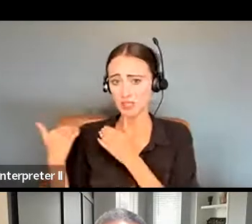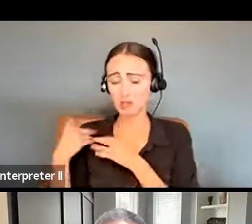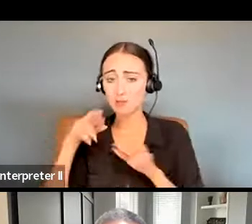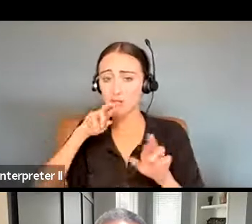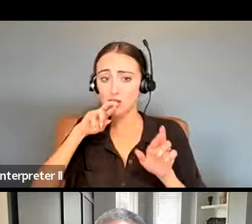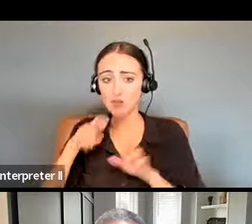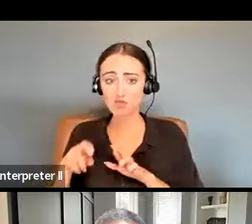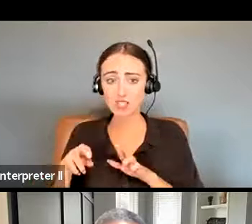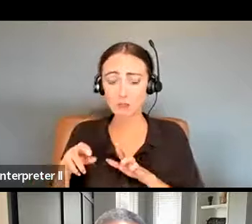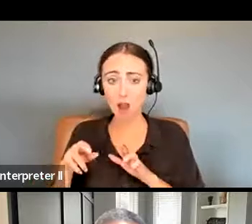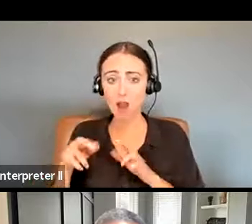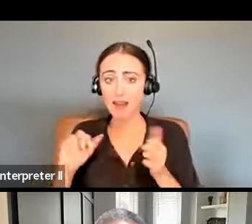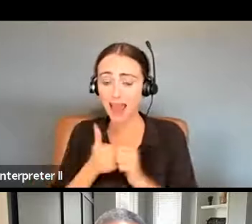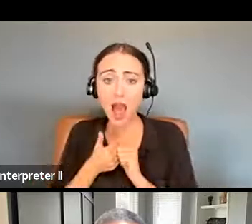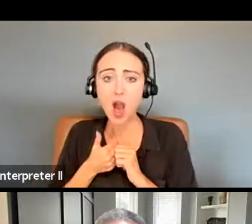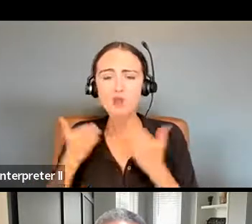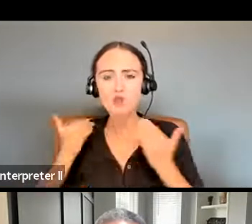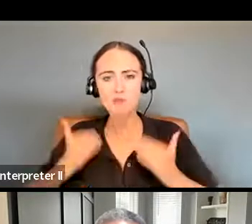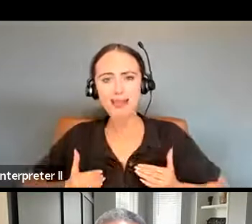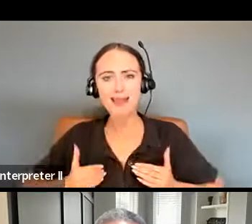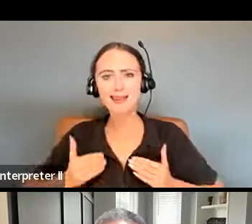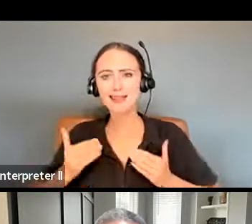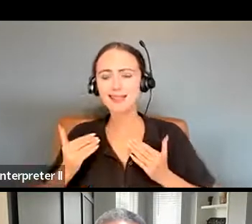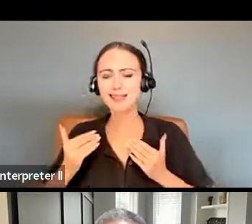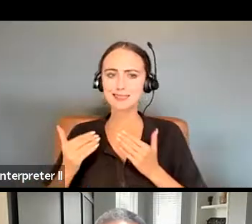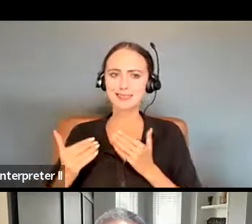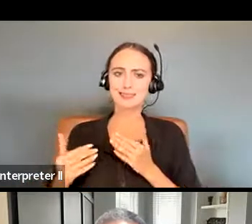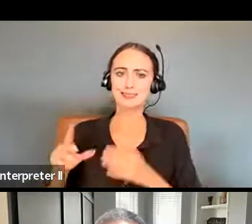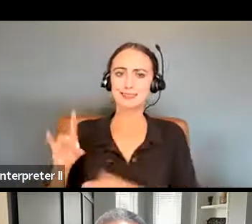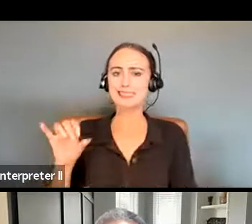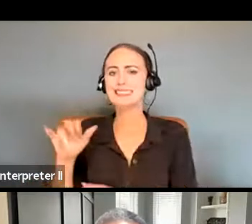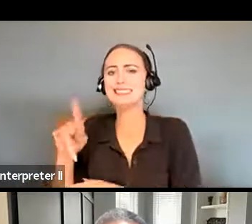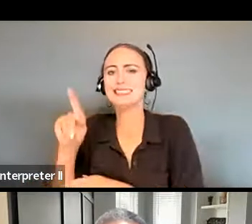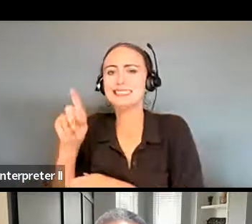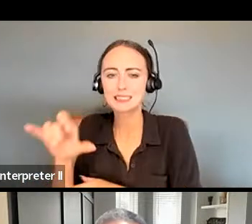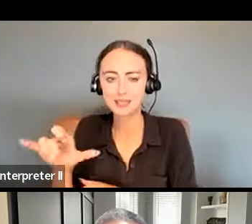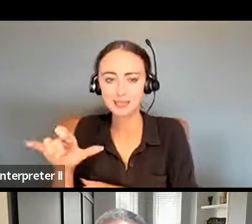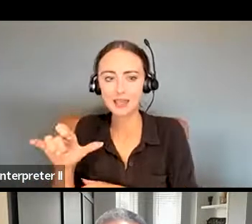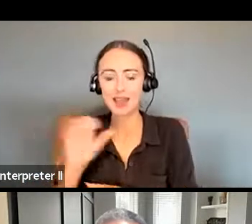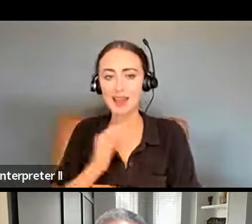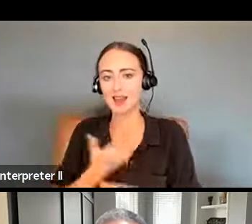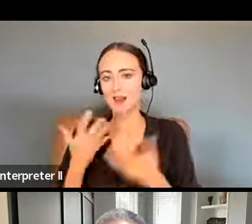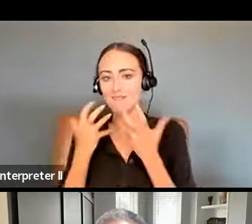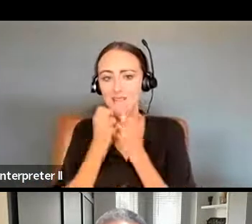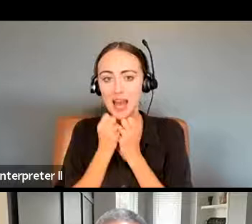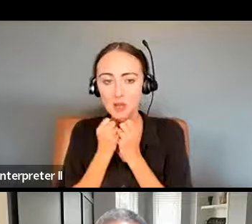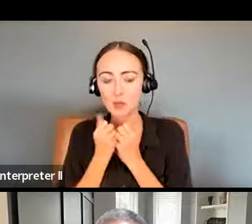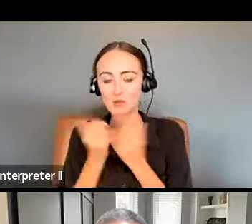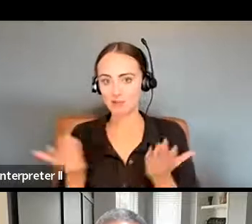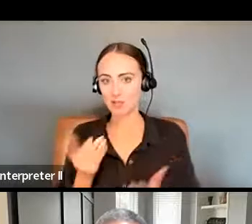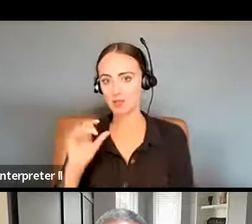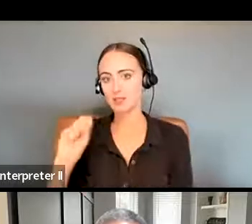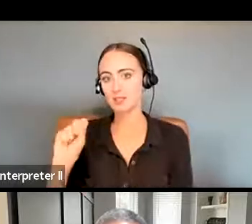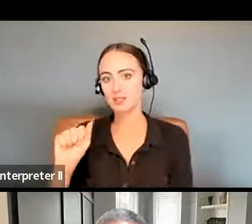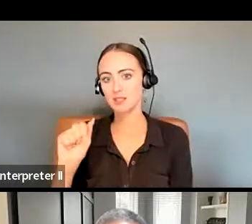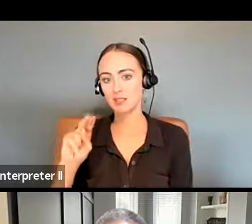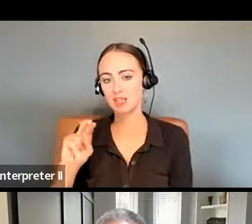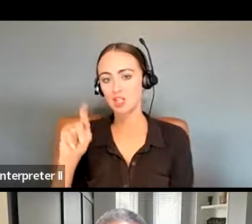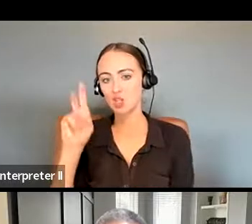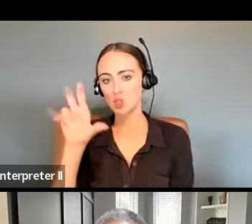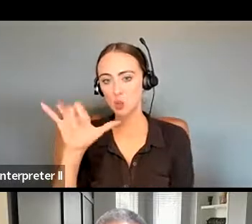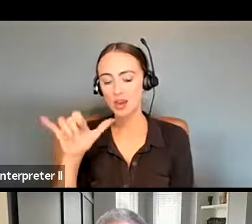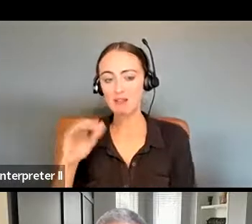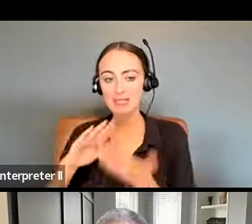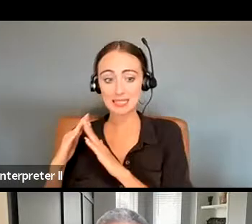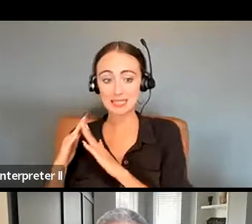situation with humanity and decency in accordance with our values as a welcoming sanctuary city. The services that will be provided